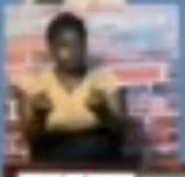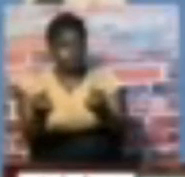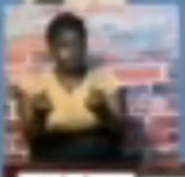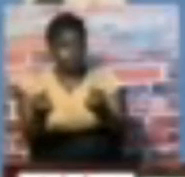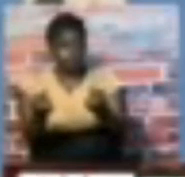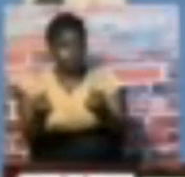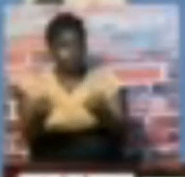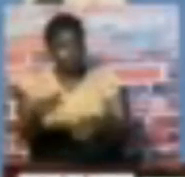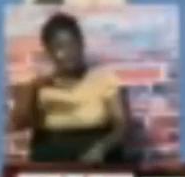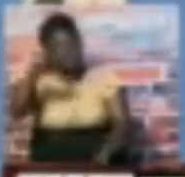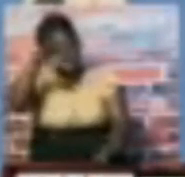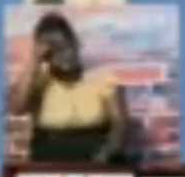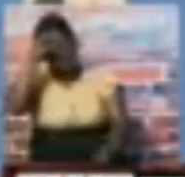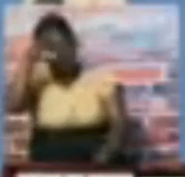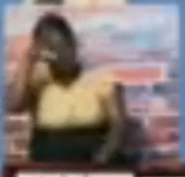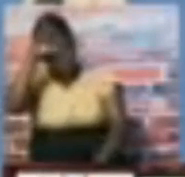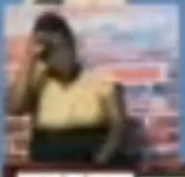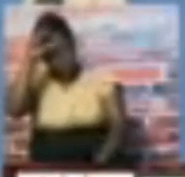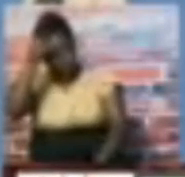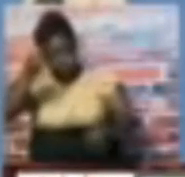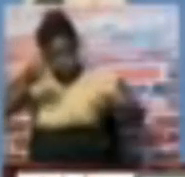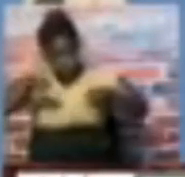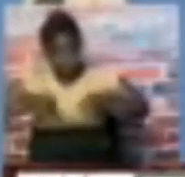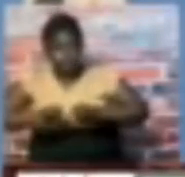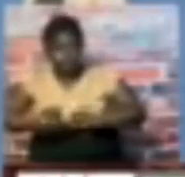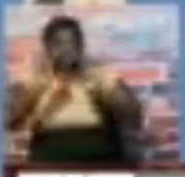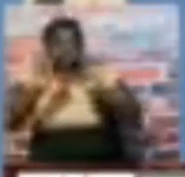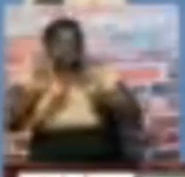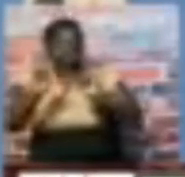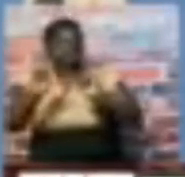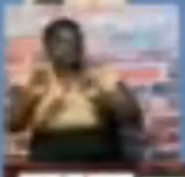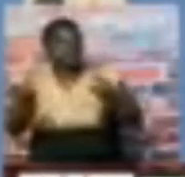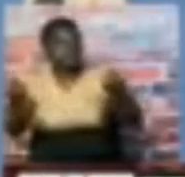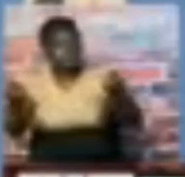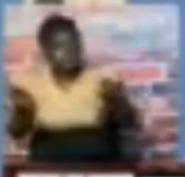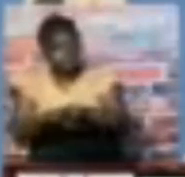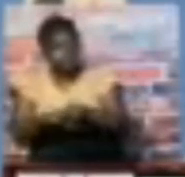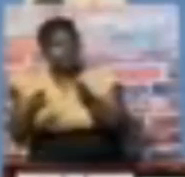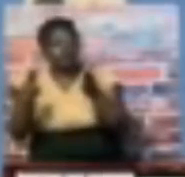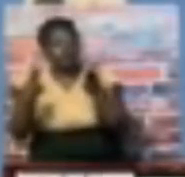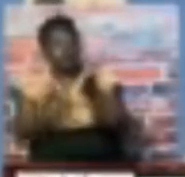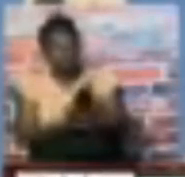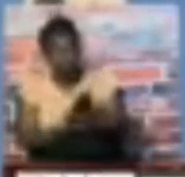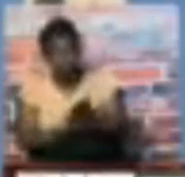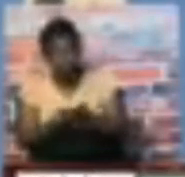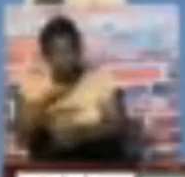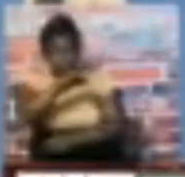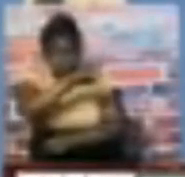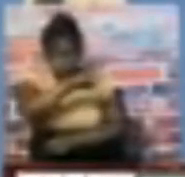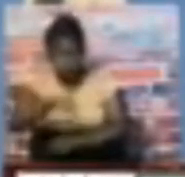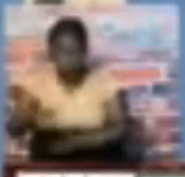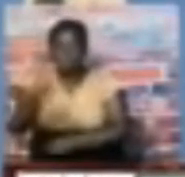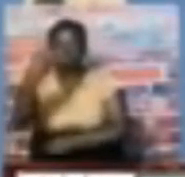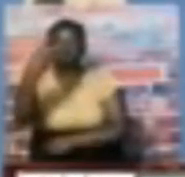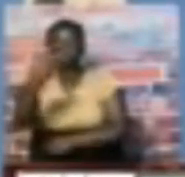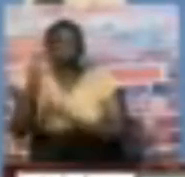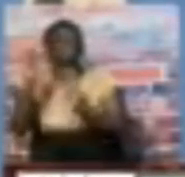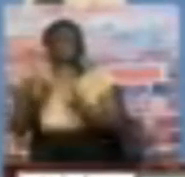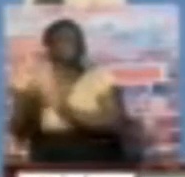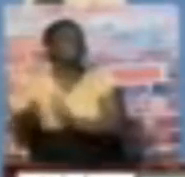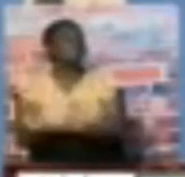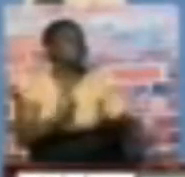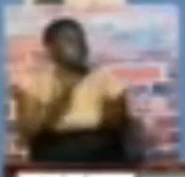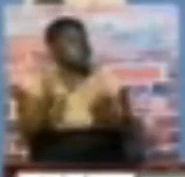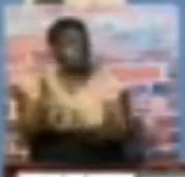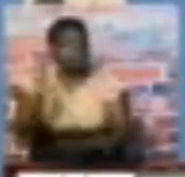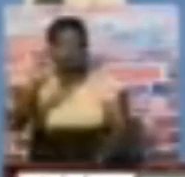The education institutions, again, they will use these 2 weeks to prepare. And